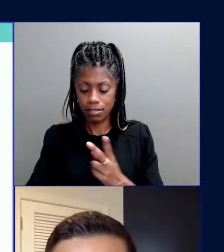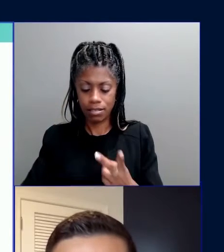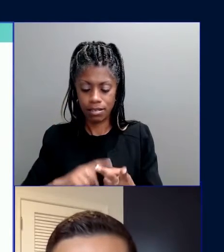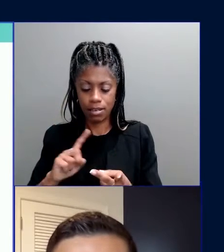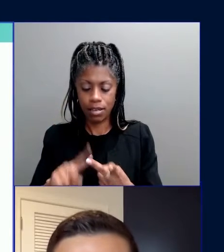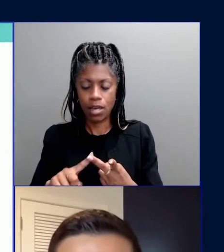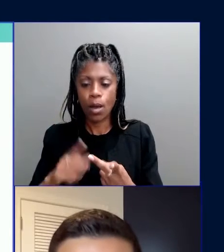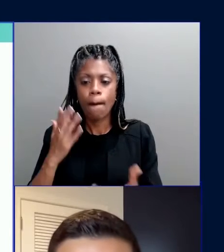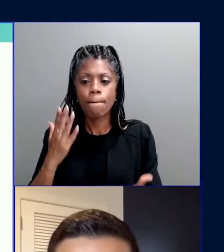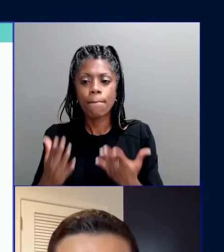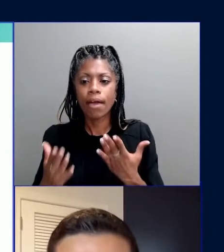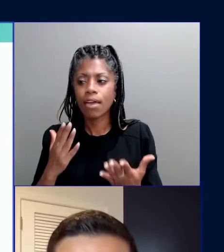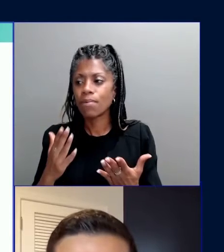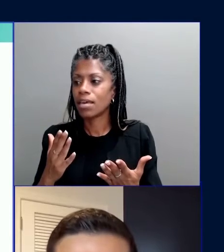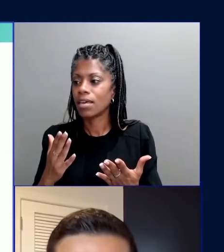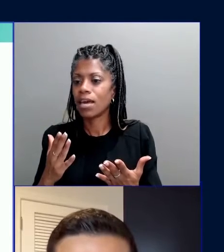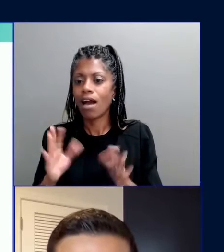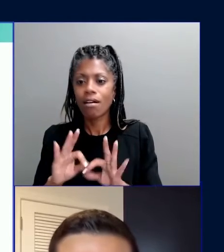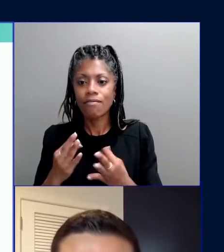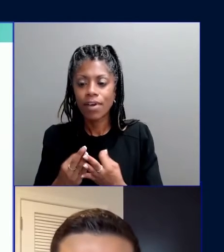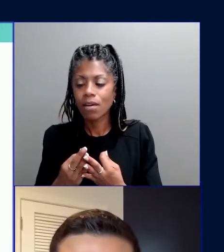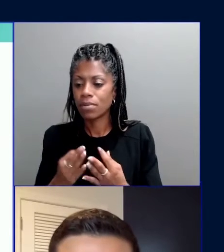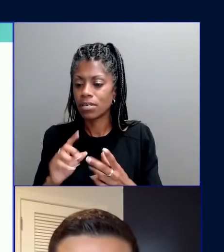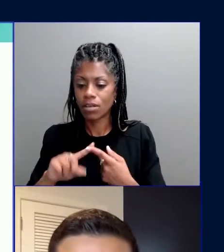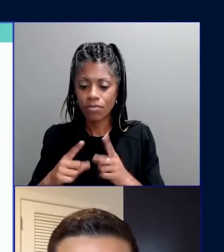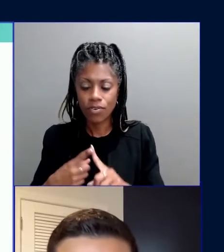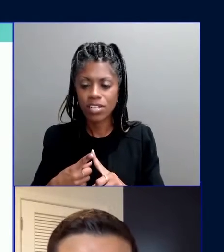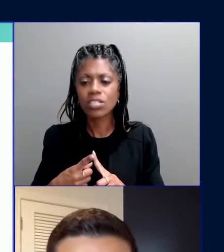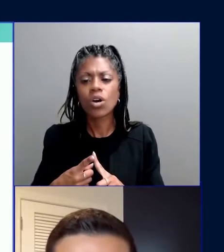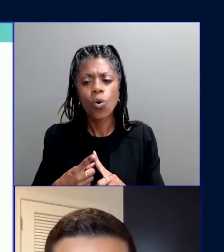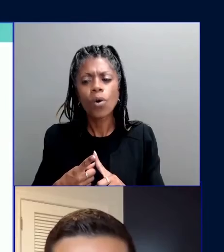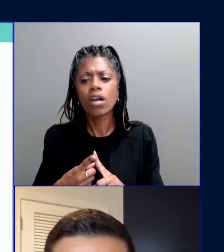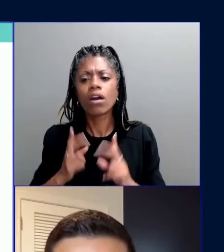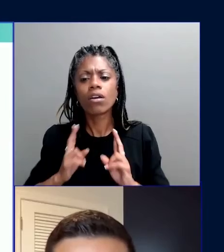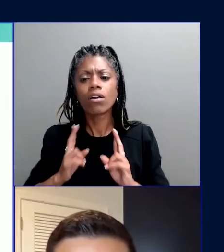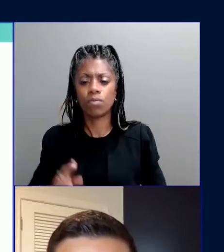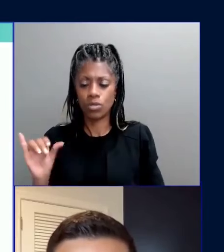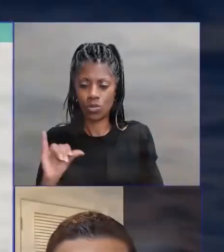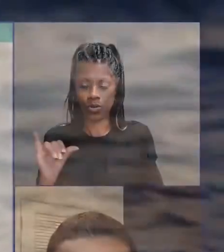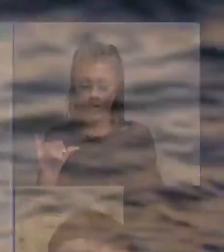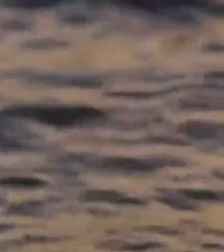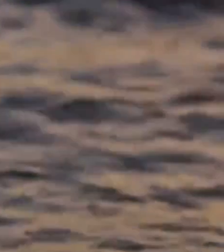a video that we produced and submitted to the court from a DACA recipient named Manny.